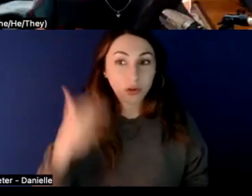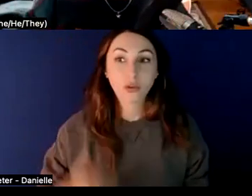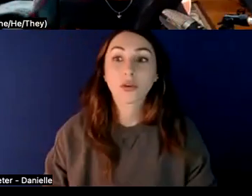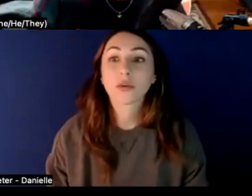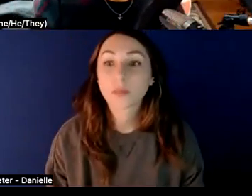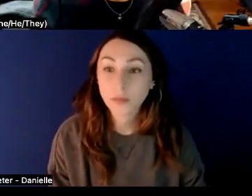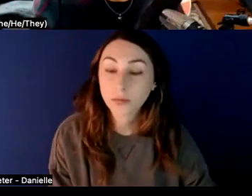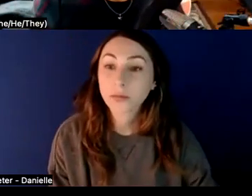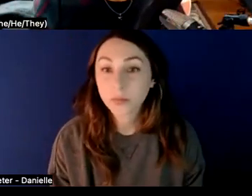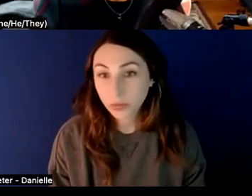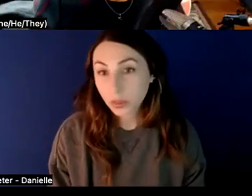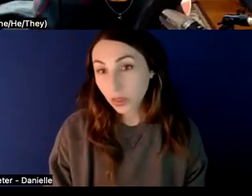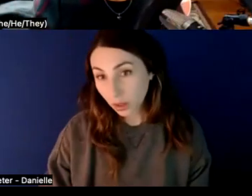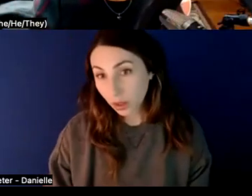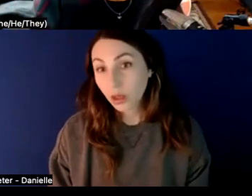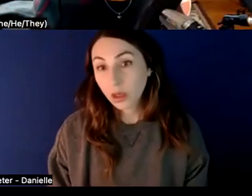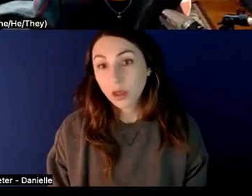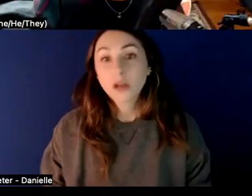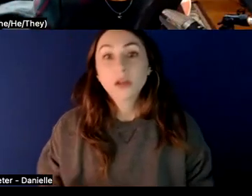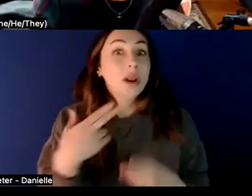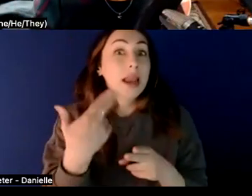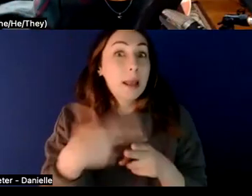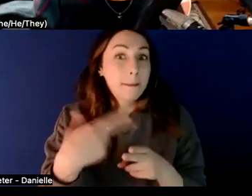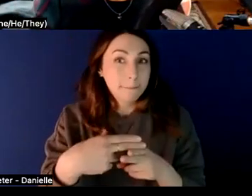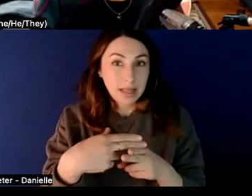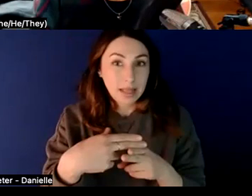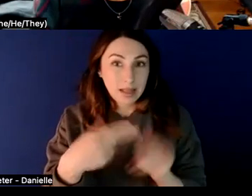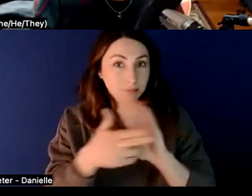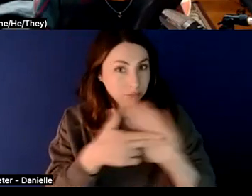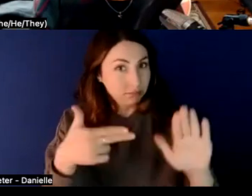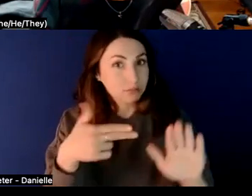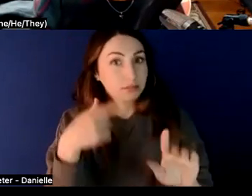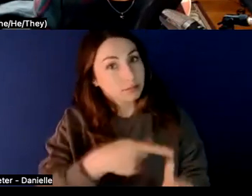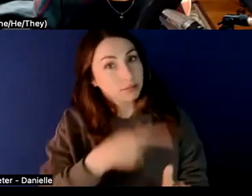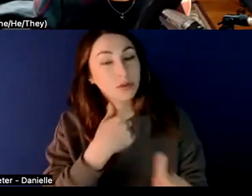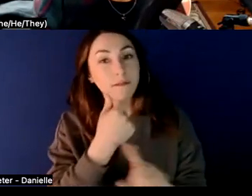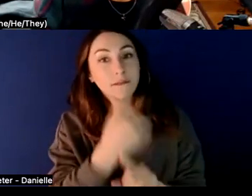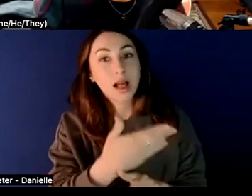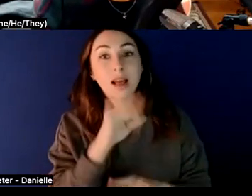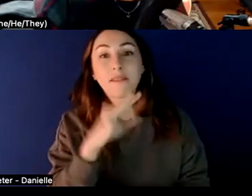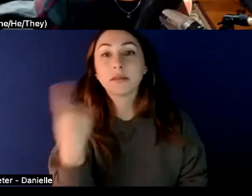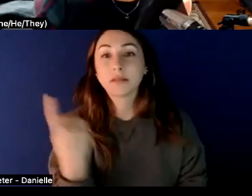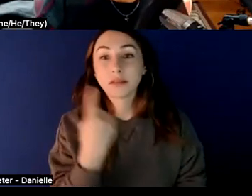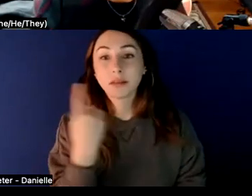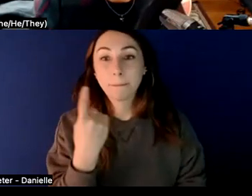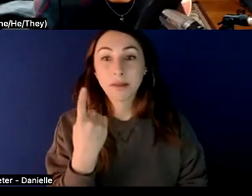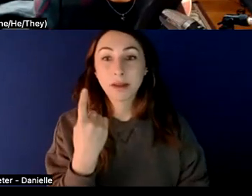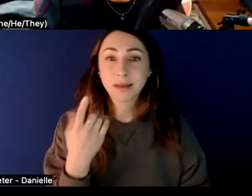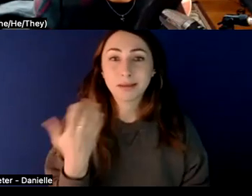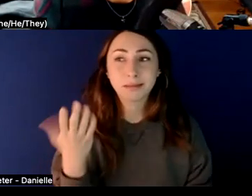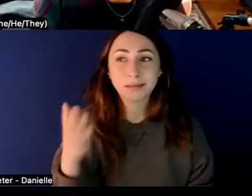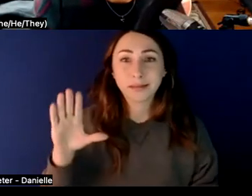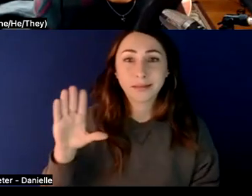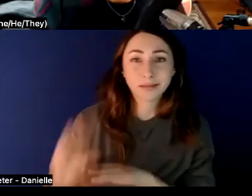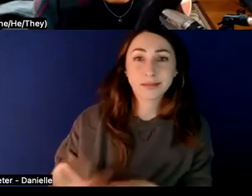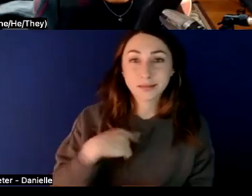to name like a big red flag is just if someone is being disencouraging, I don't know if